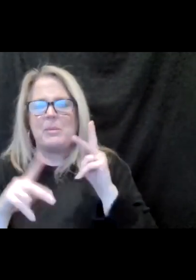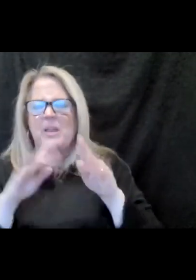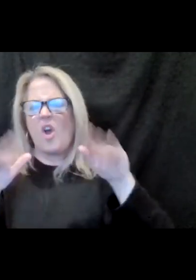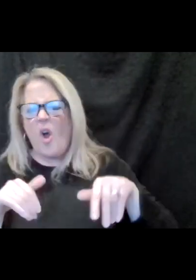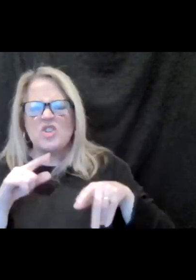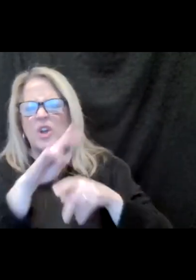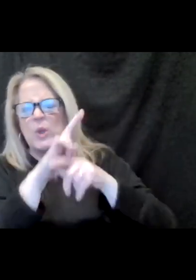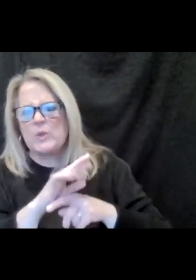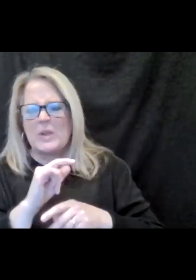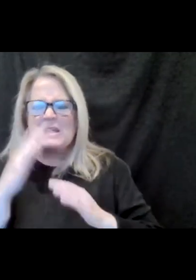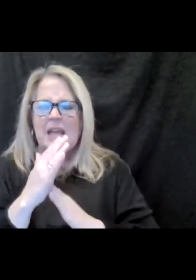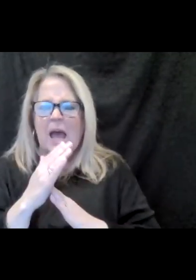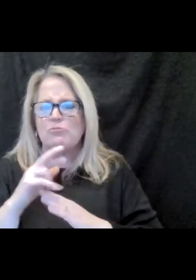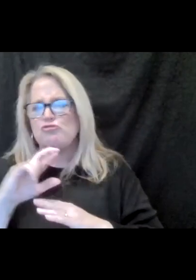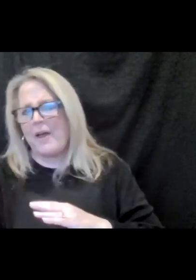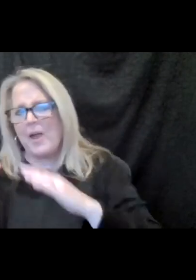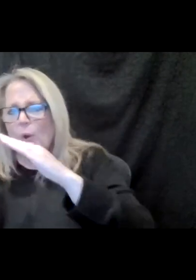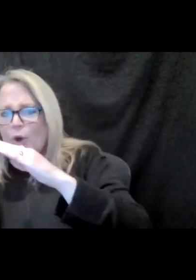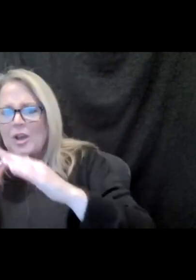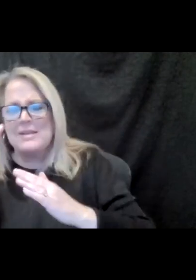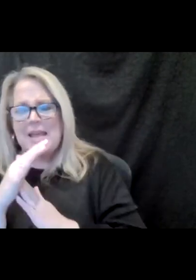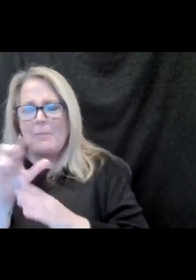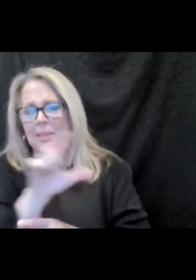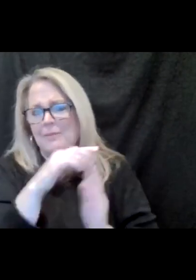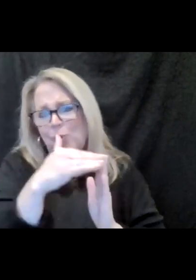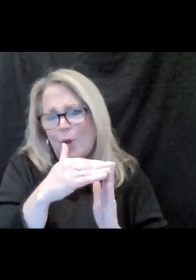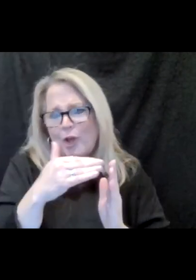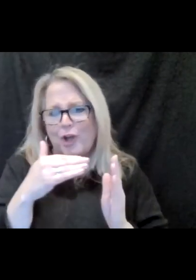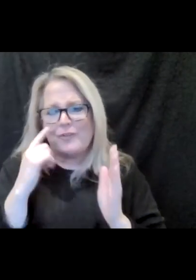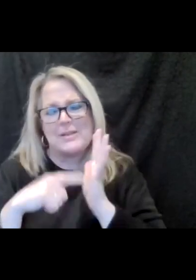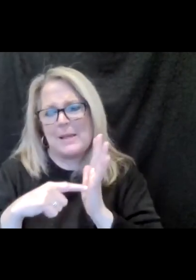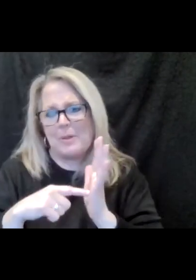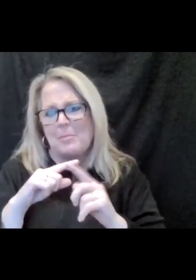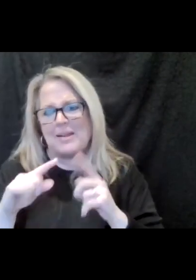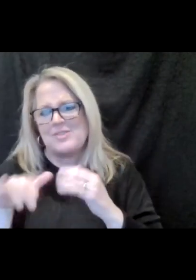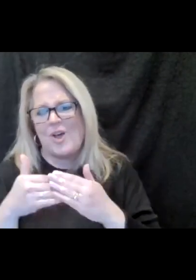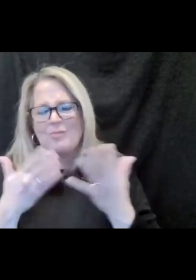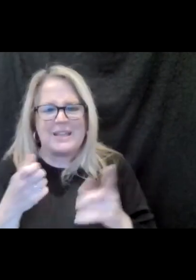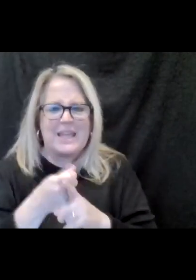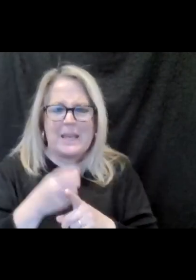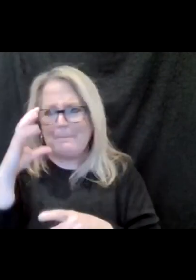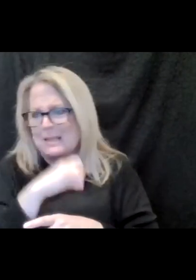top right corner, top left corner, but it's all hit and miss, I find, because it's really,